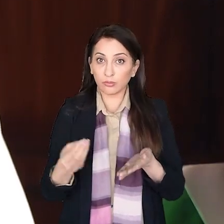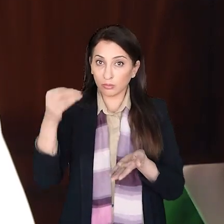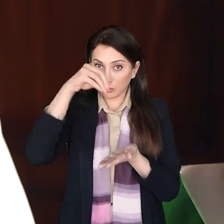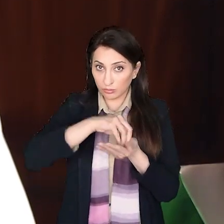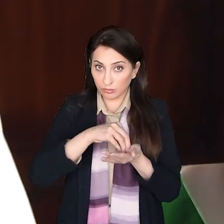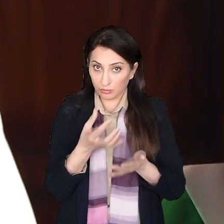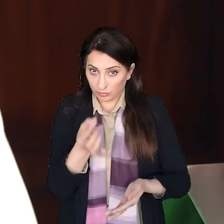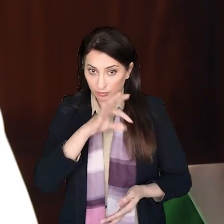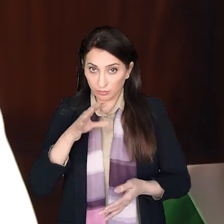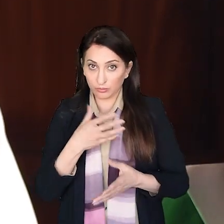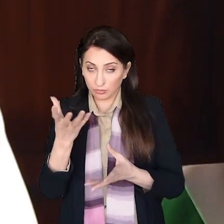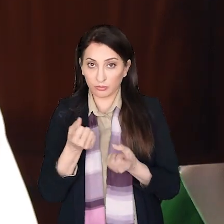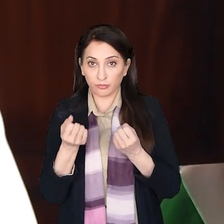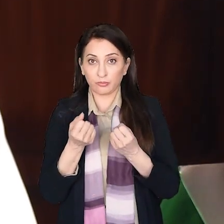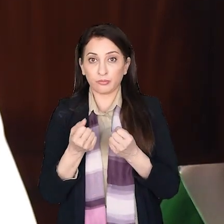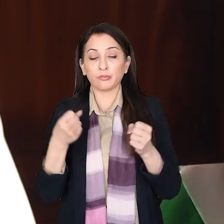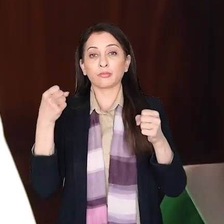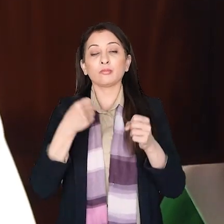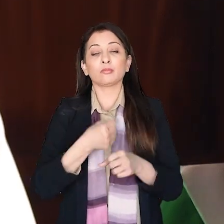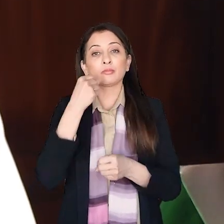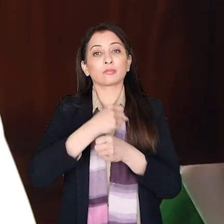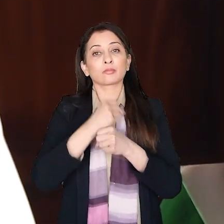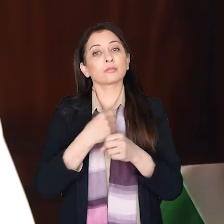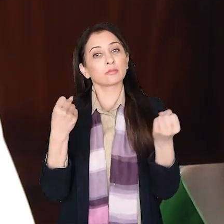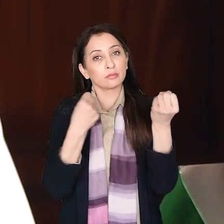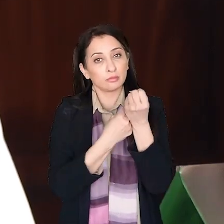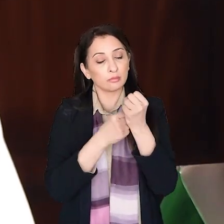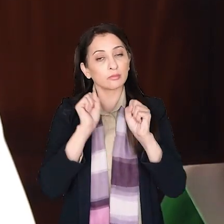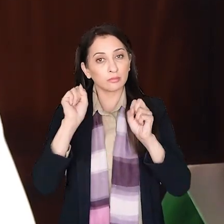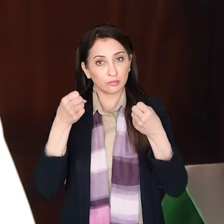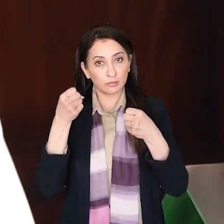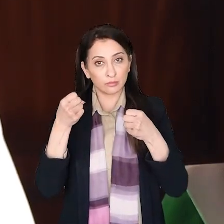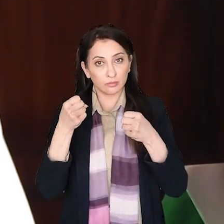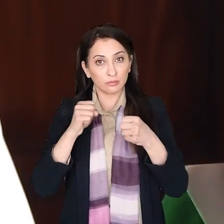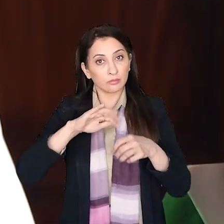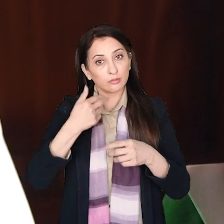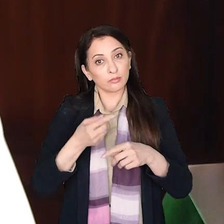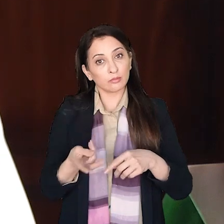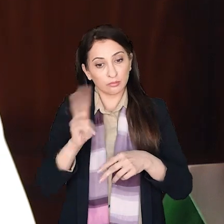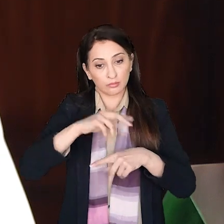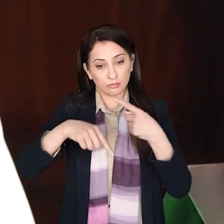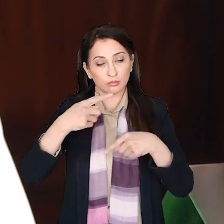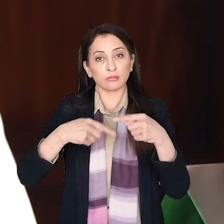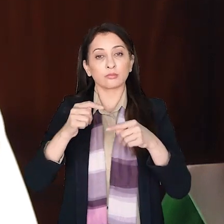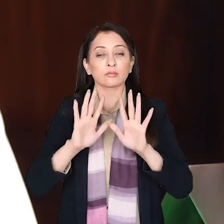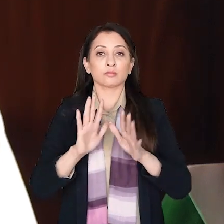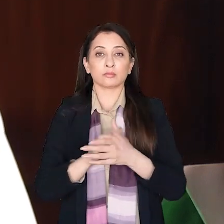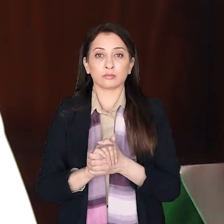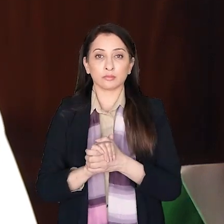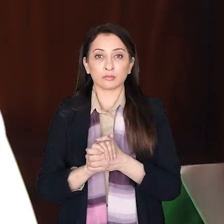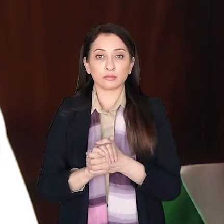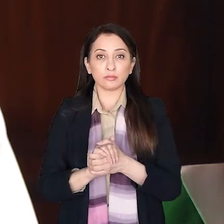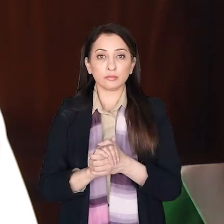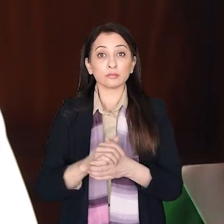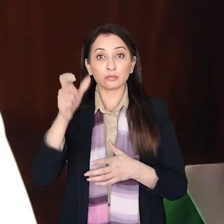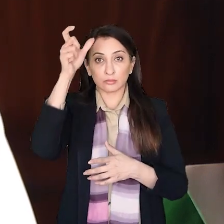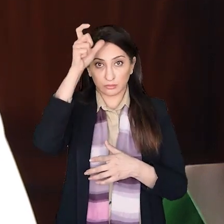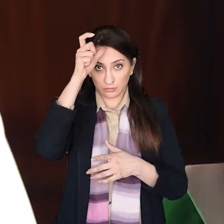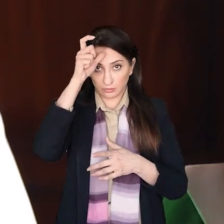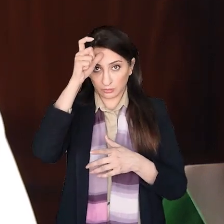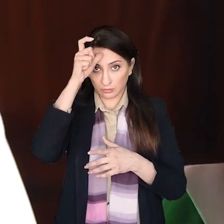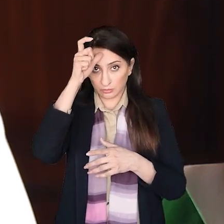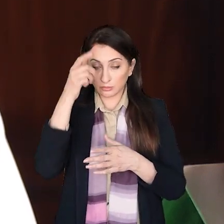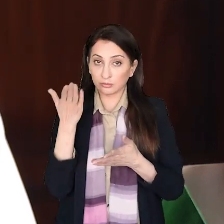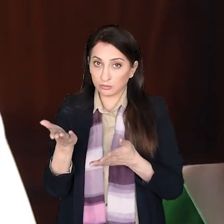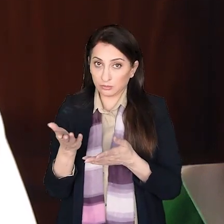of it. So why not help the government by helping yourself by investing in recyclable projects? We can look over to Turkey,